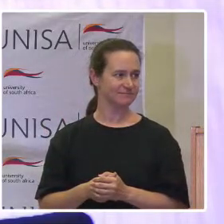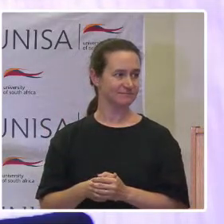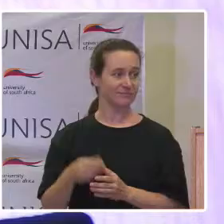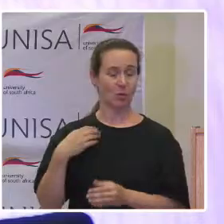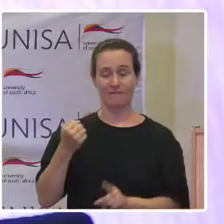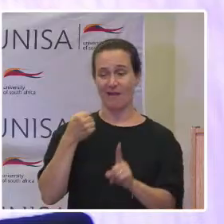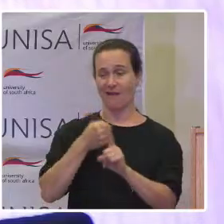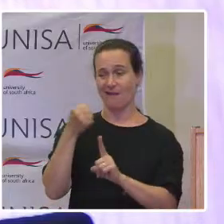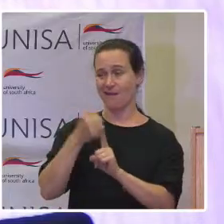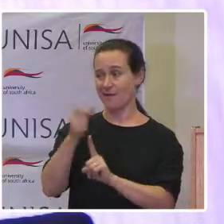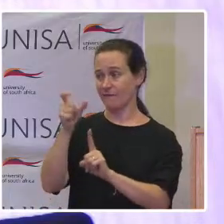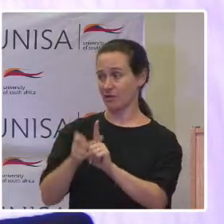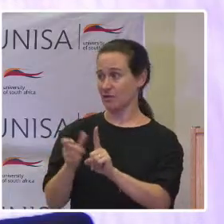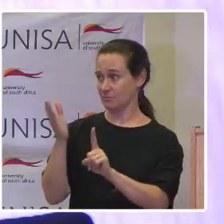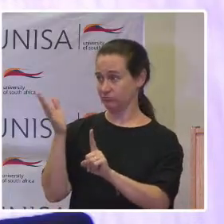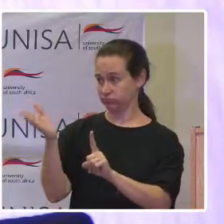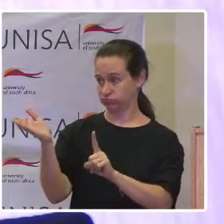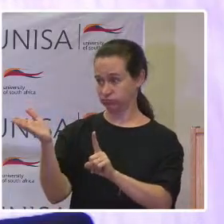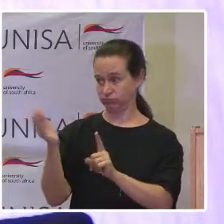advocate there.